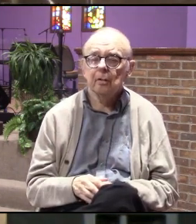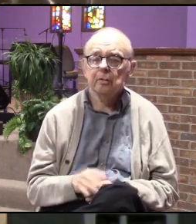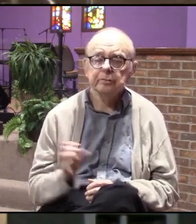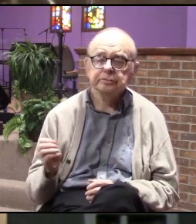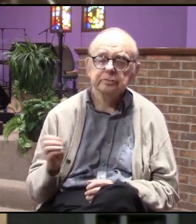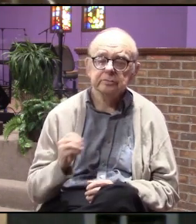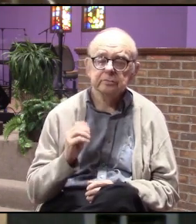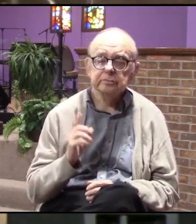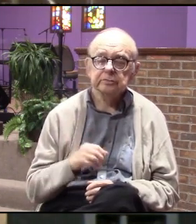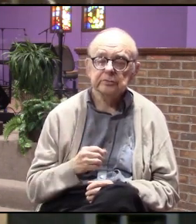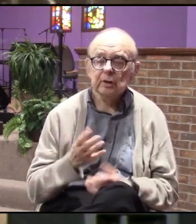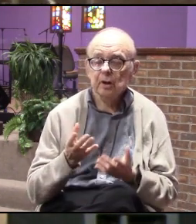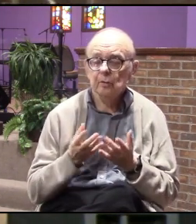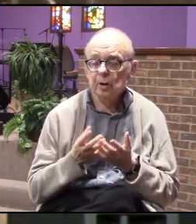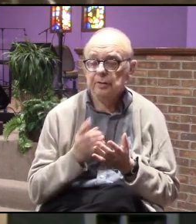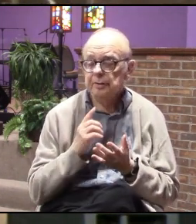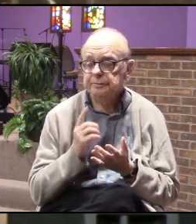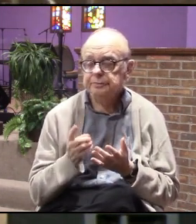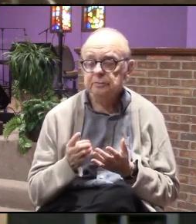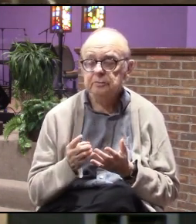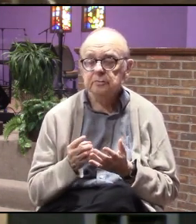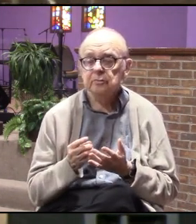And so we really want